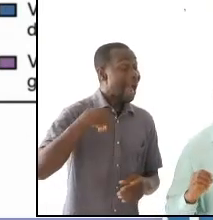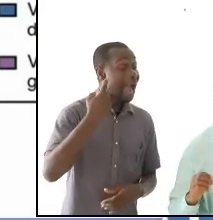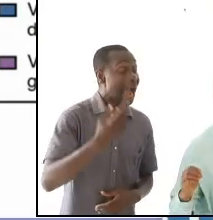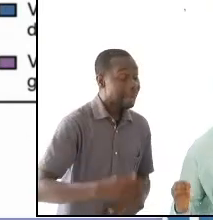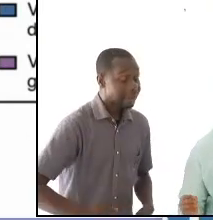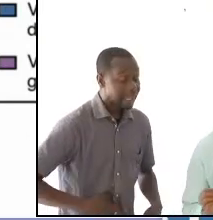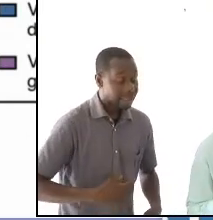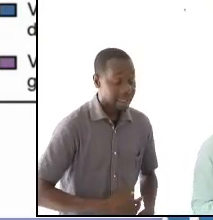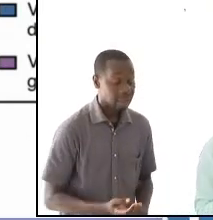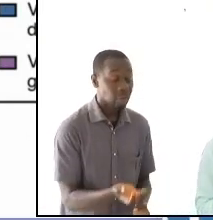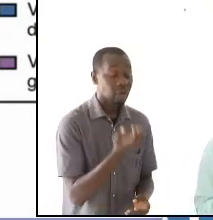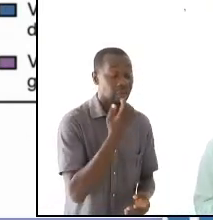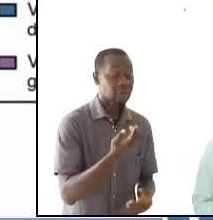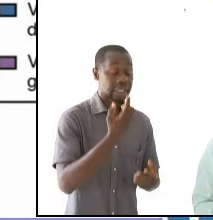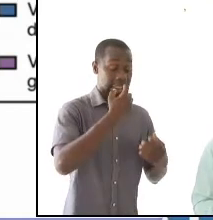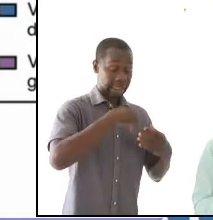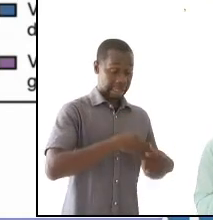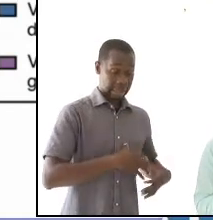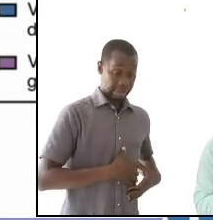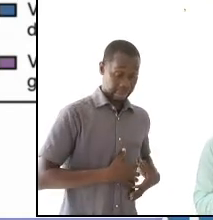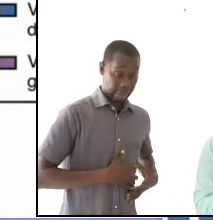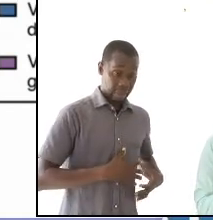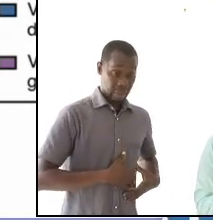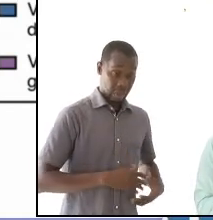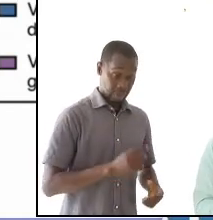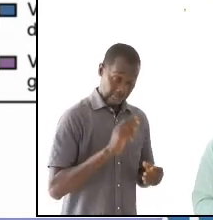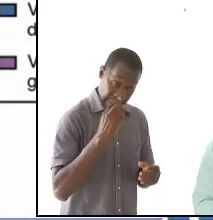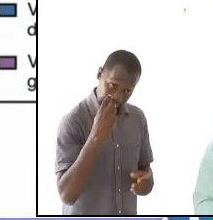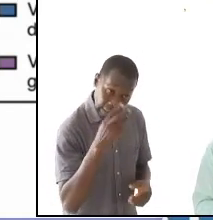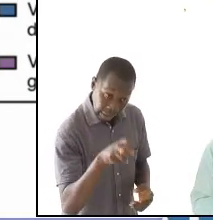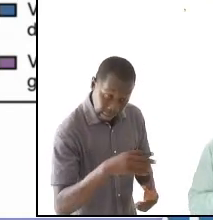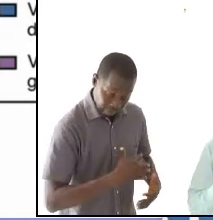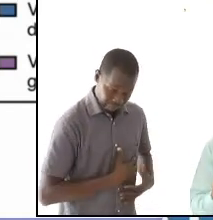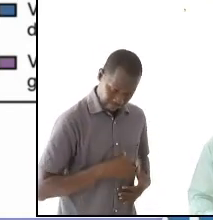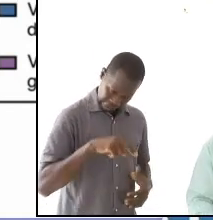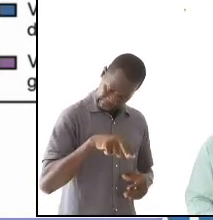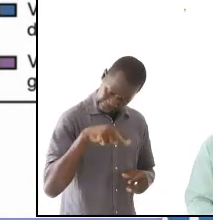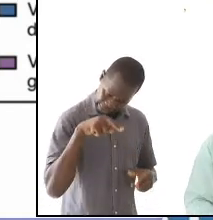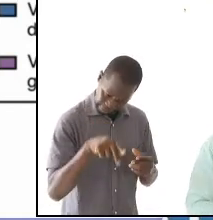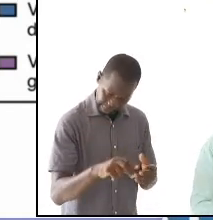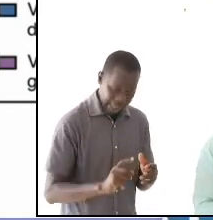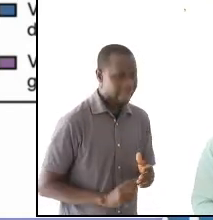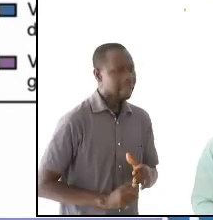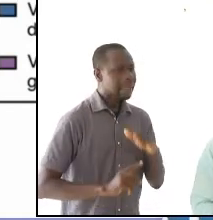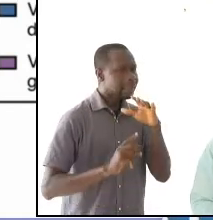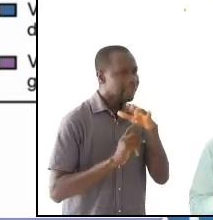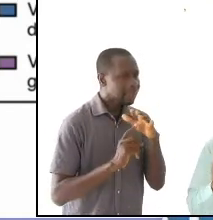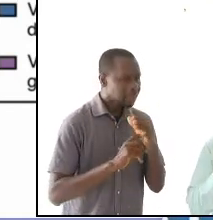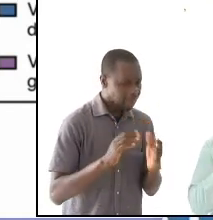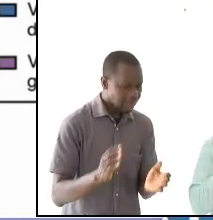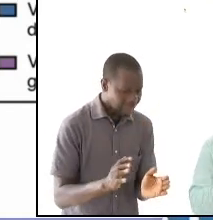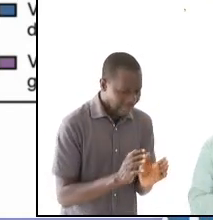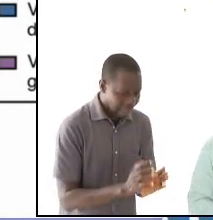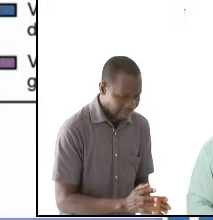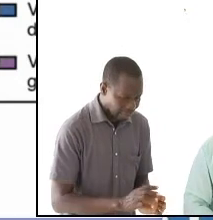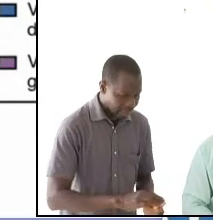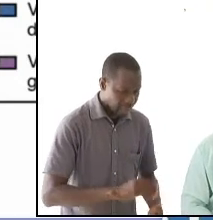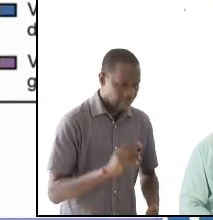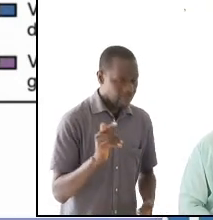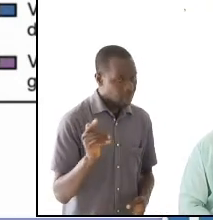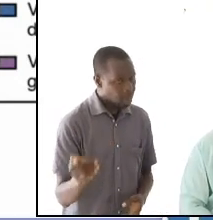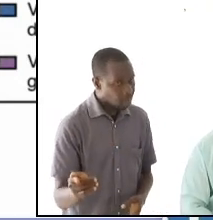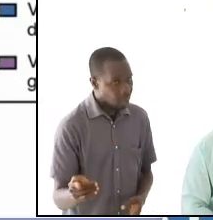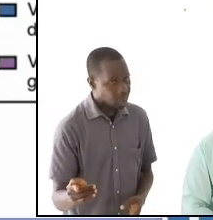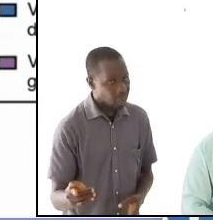the food is taken to the liver, so the liver can check them properly and where it is necessary, adjust them. Like the